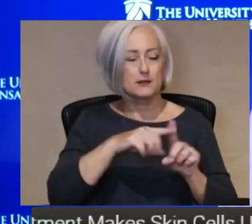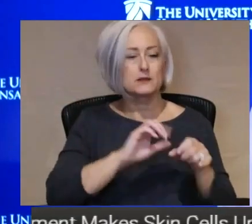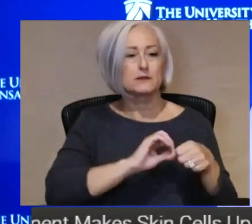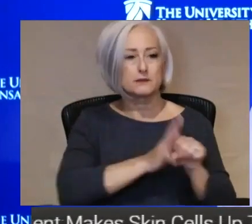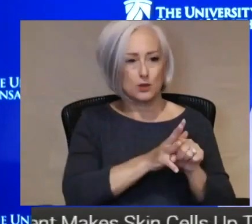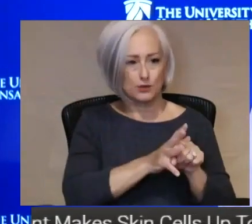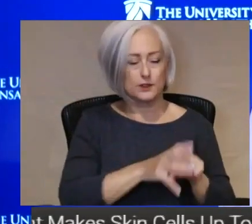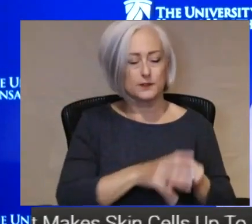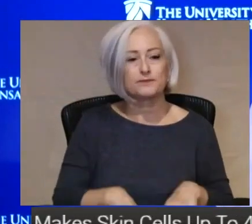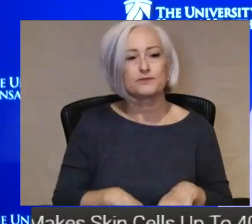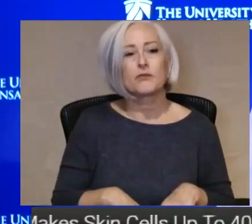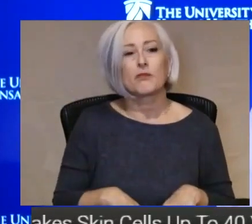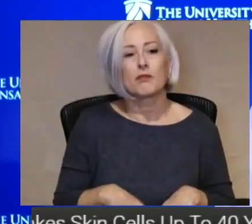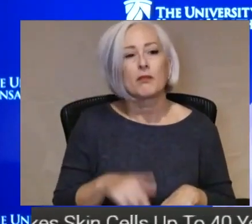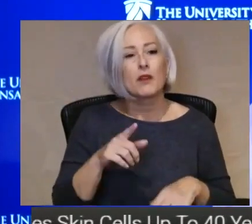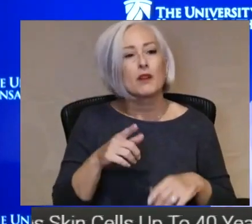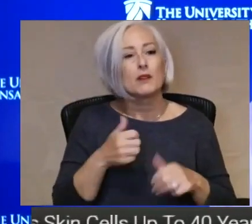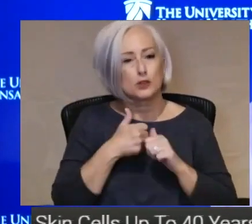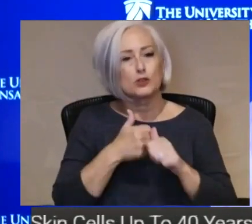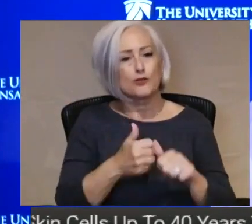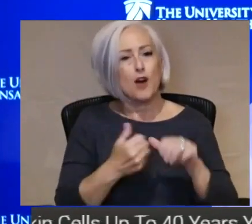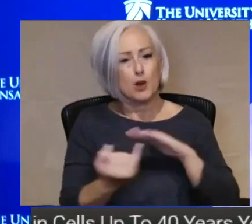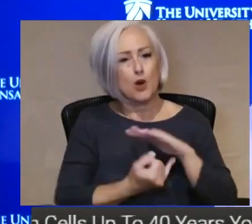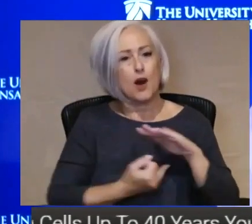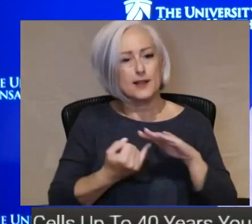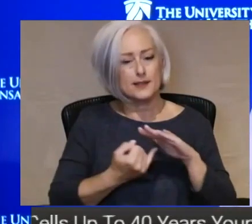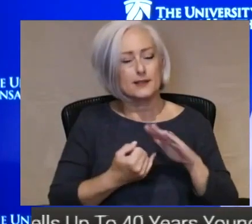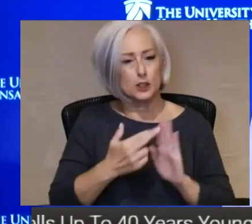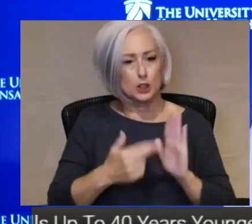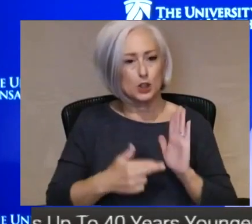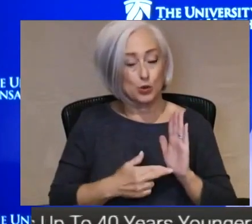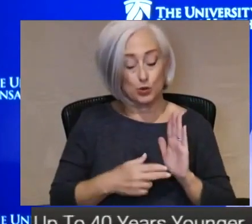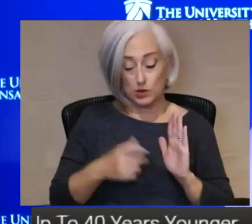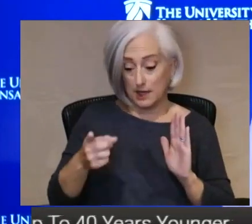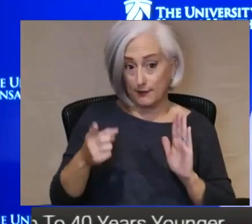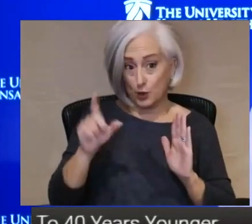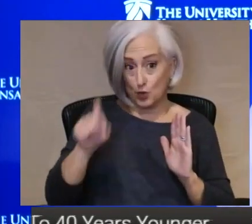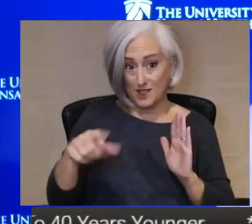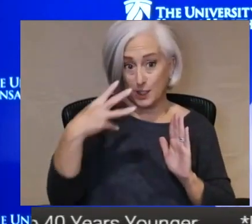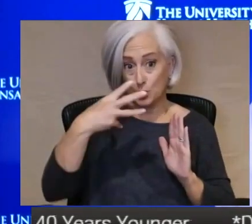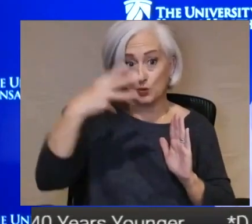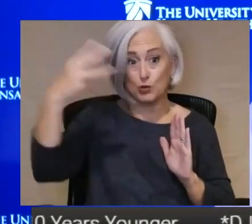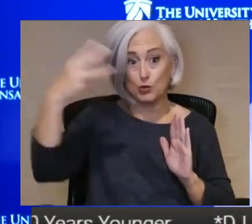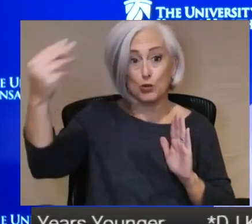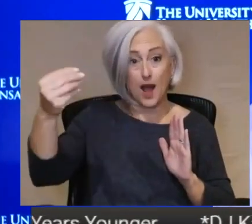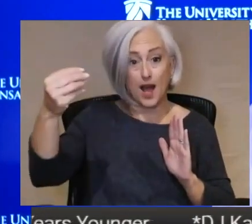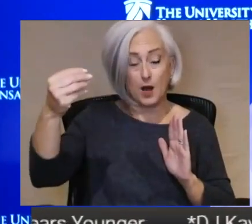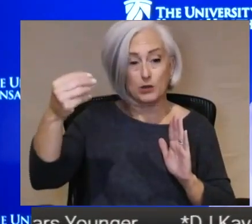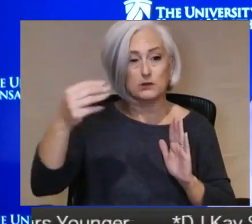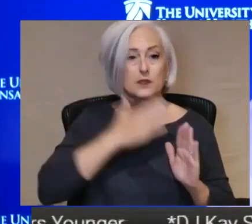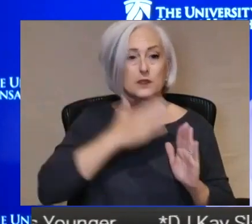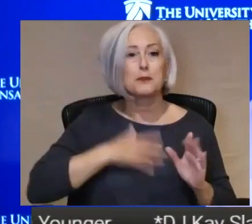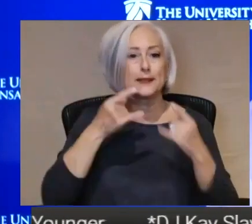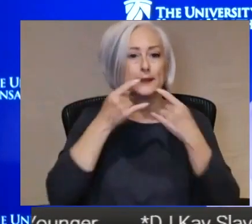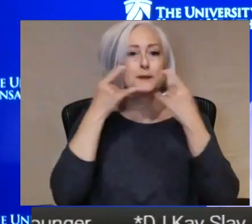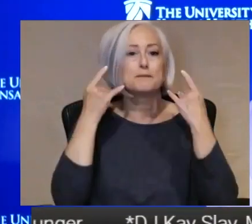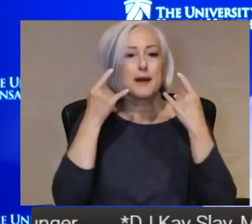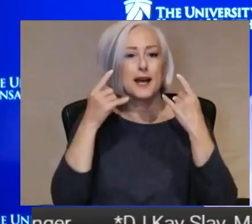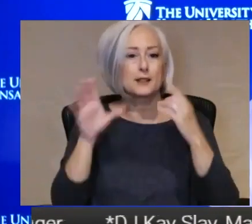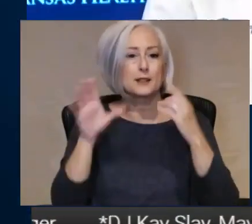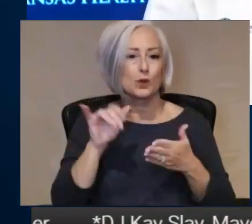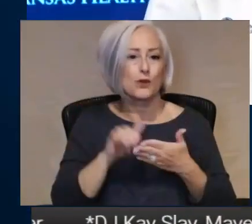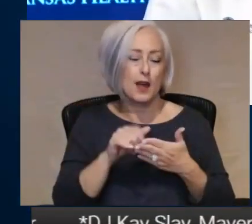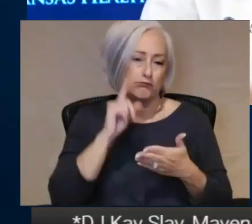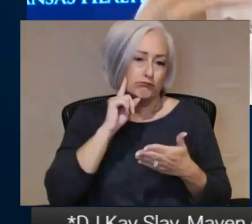and quarantine guidance. But I would still suggest, if you do have to go out, to be wearing that mask and do that. I think that's extremely important.